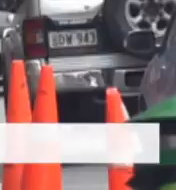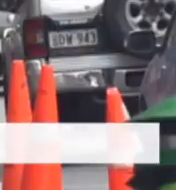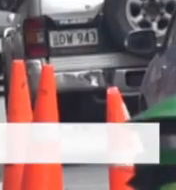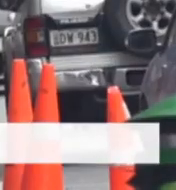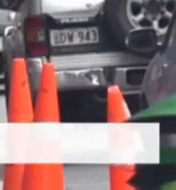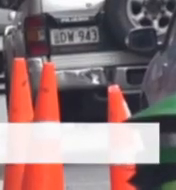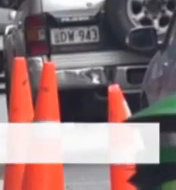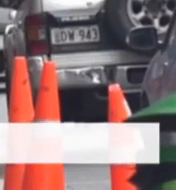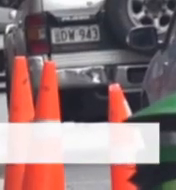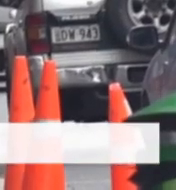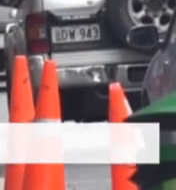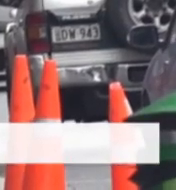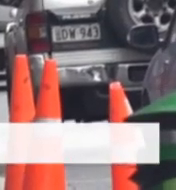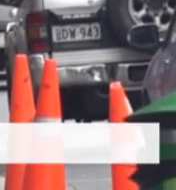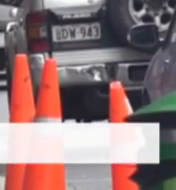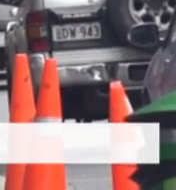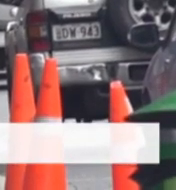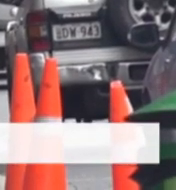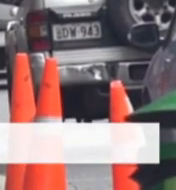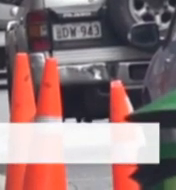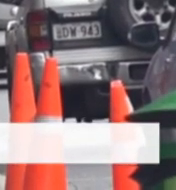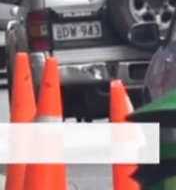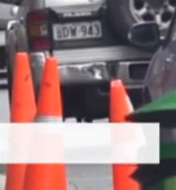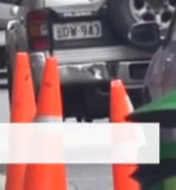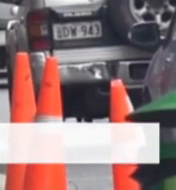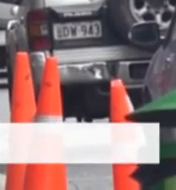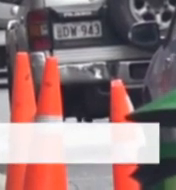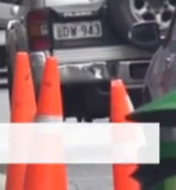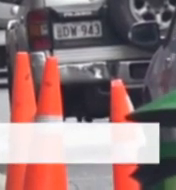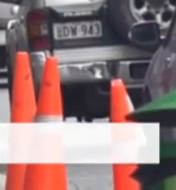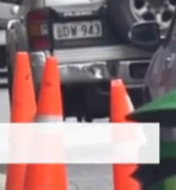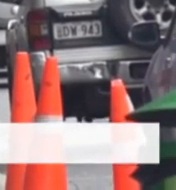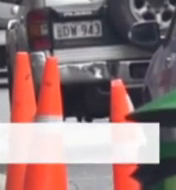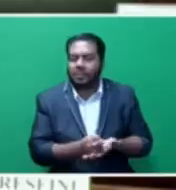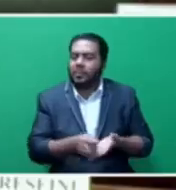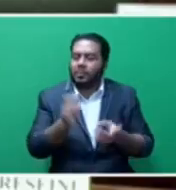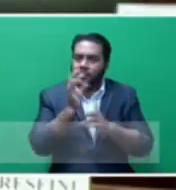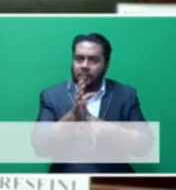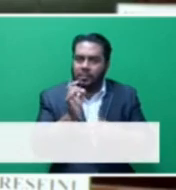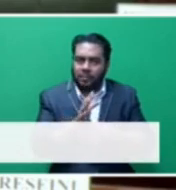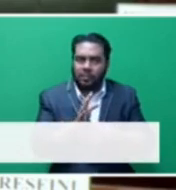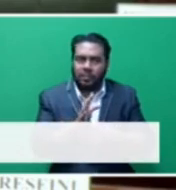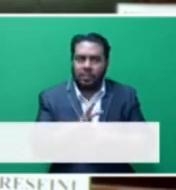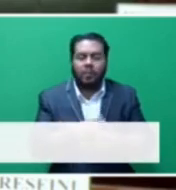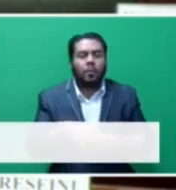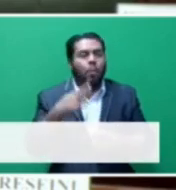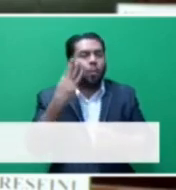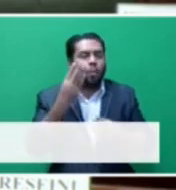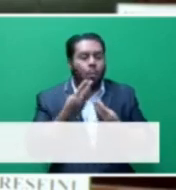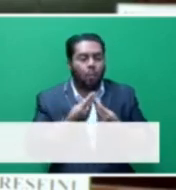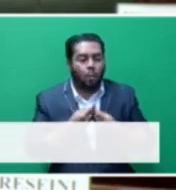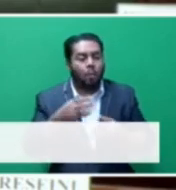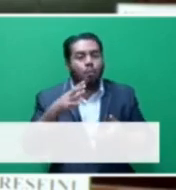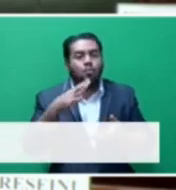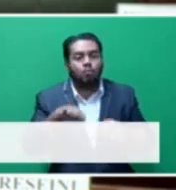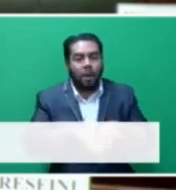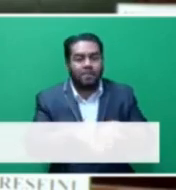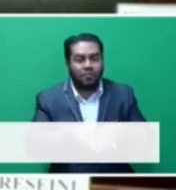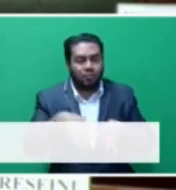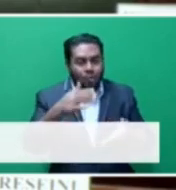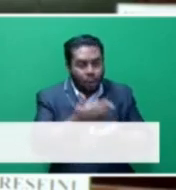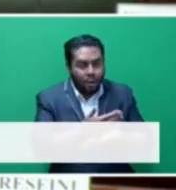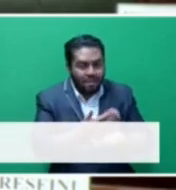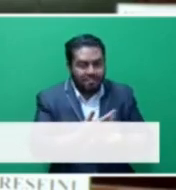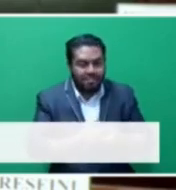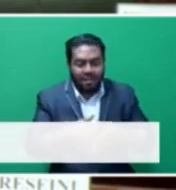council workers are assisting the Health Ministry with contact tracing, among others. Solid waste collection, grass cutting, drain